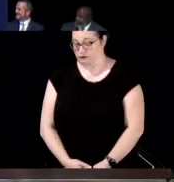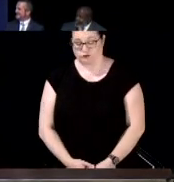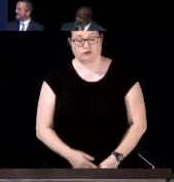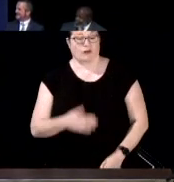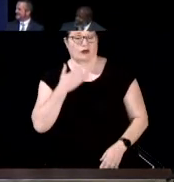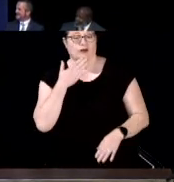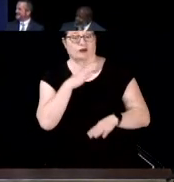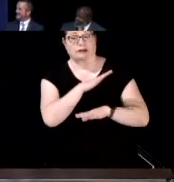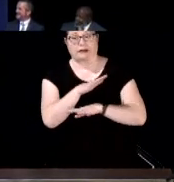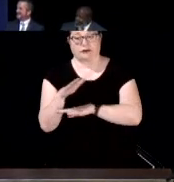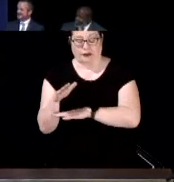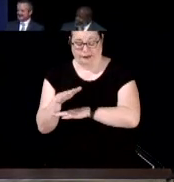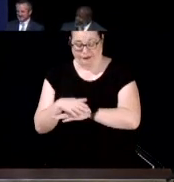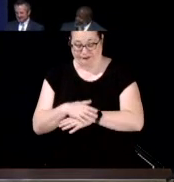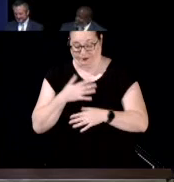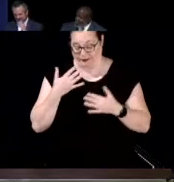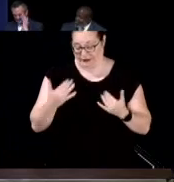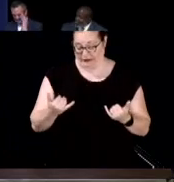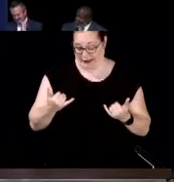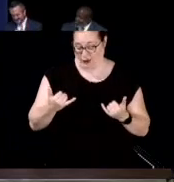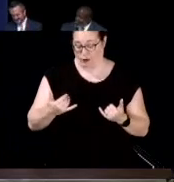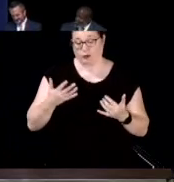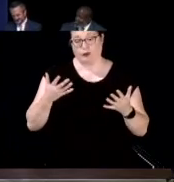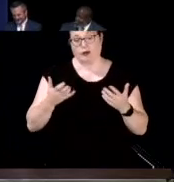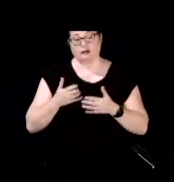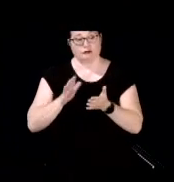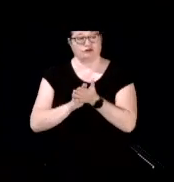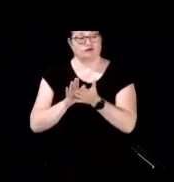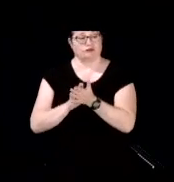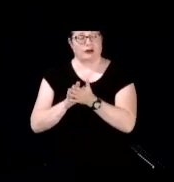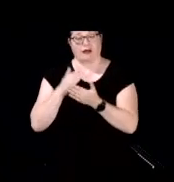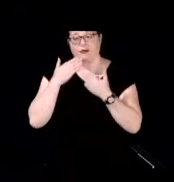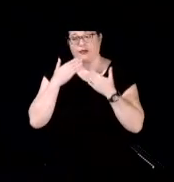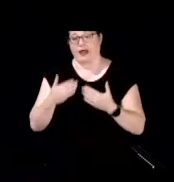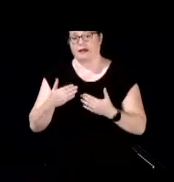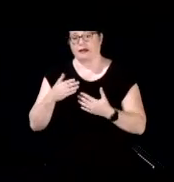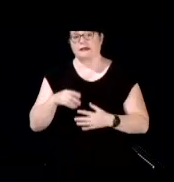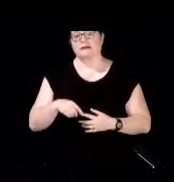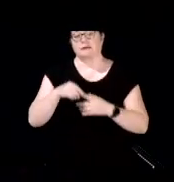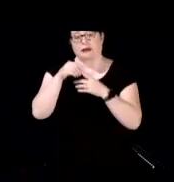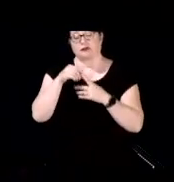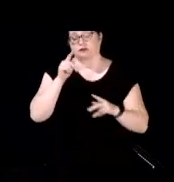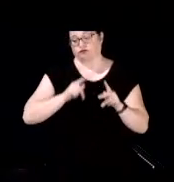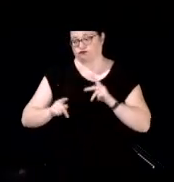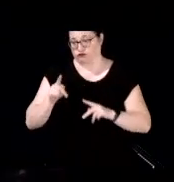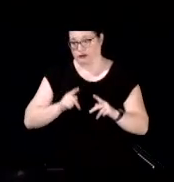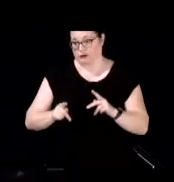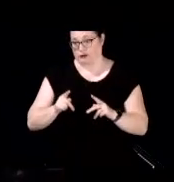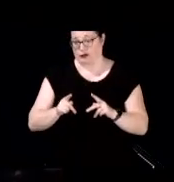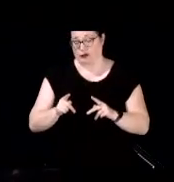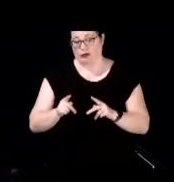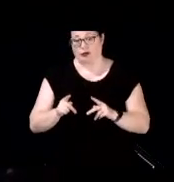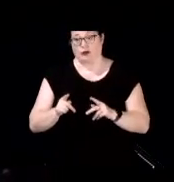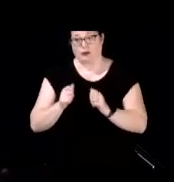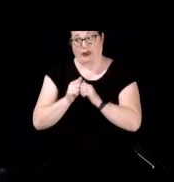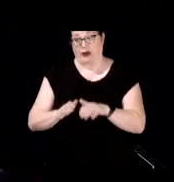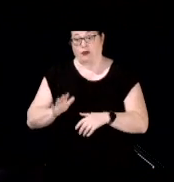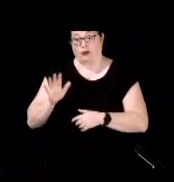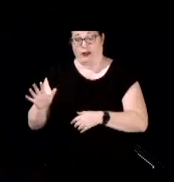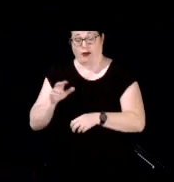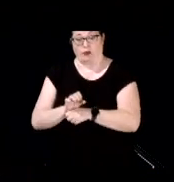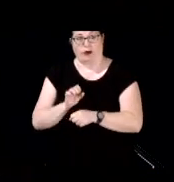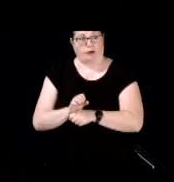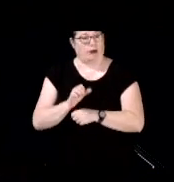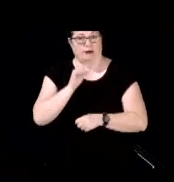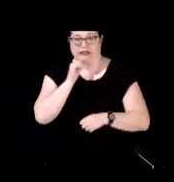Good afternoon. At this time, we would like to recognize and thank some special individuals without whose hard work we would not